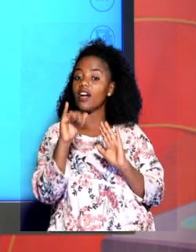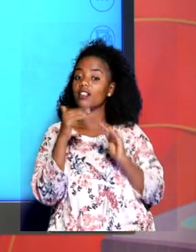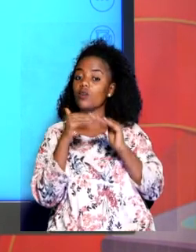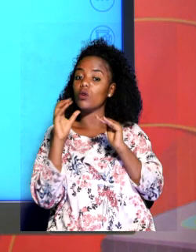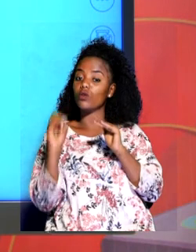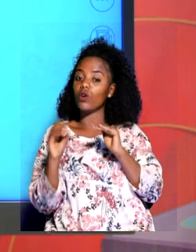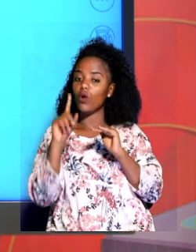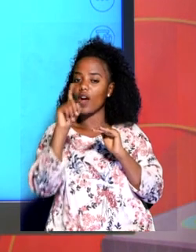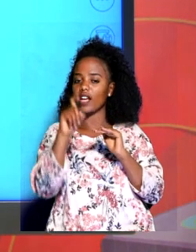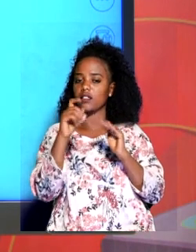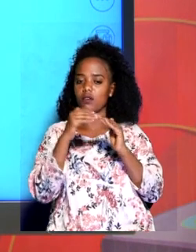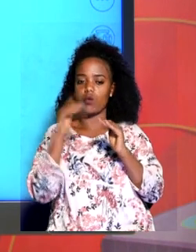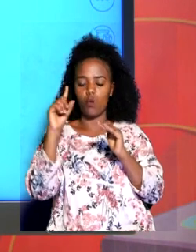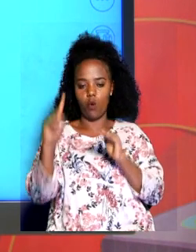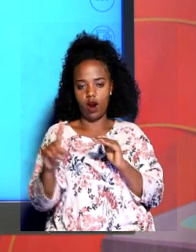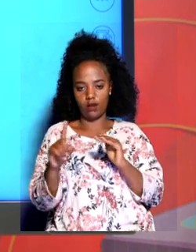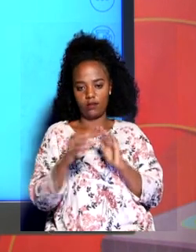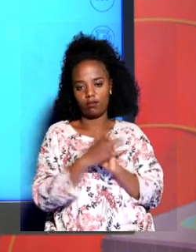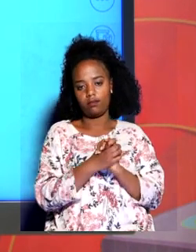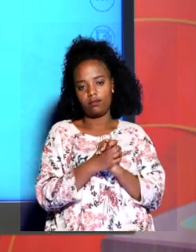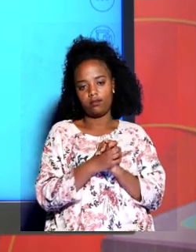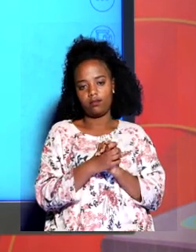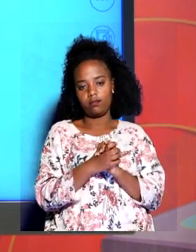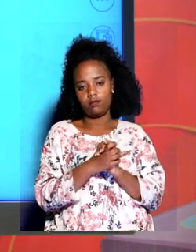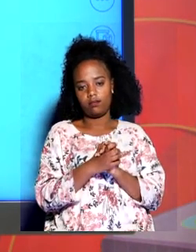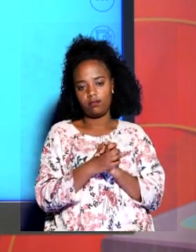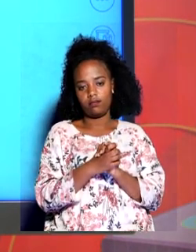will be this 1. We have this.